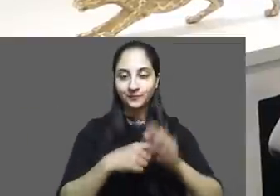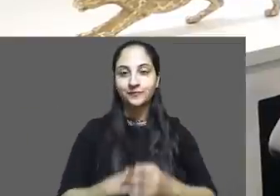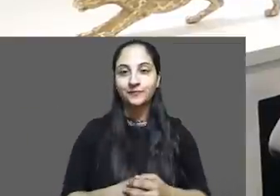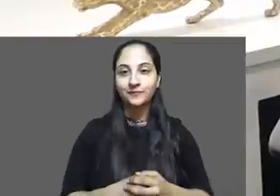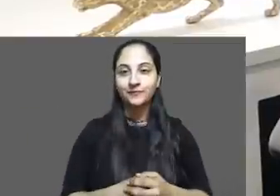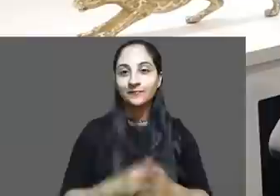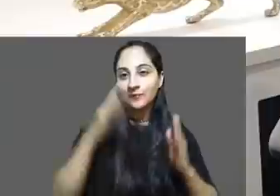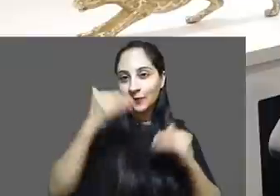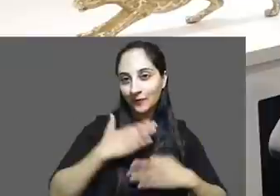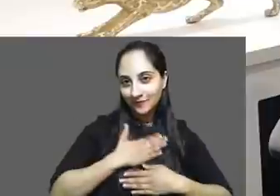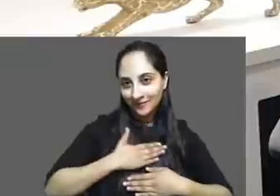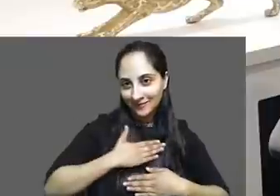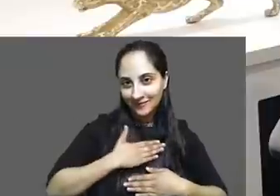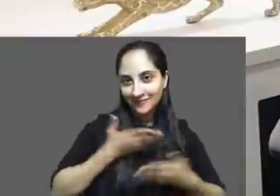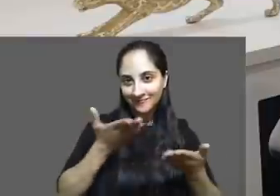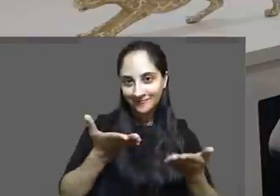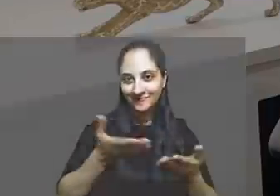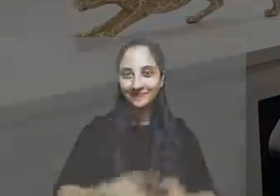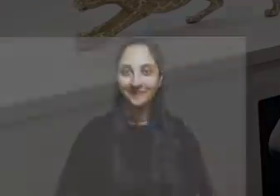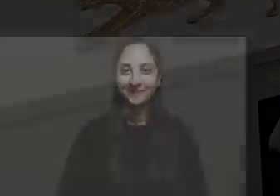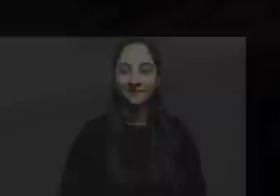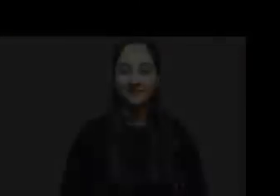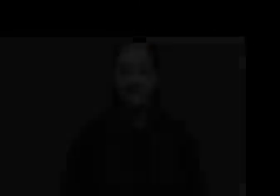Canada. I really hope that you enjoy it.